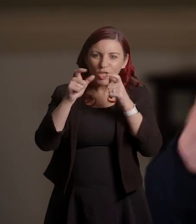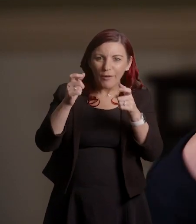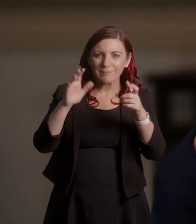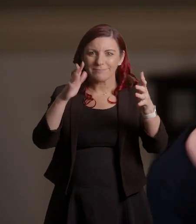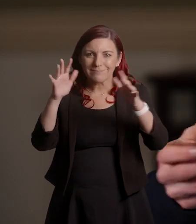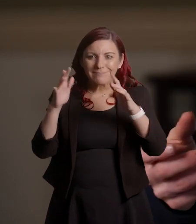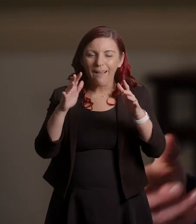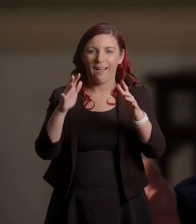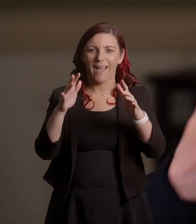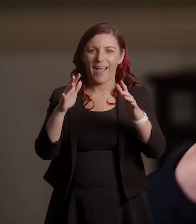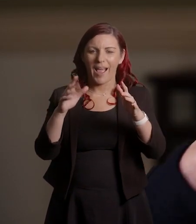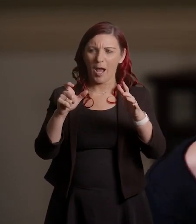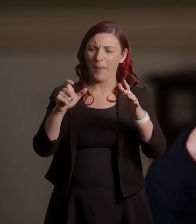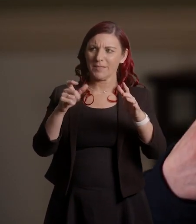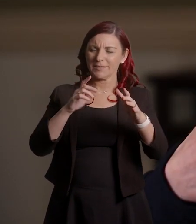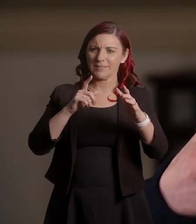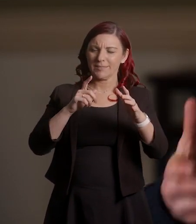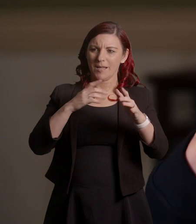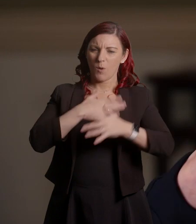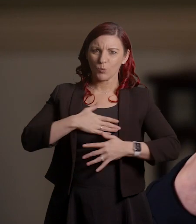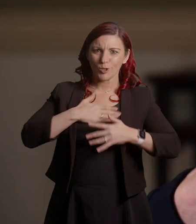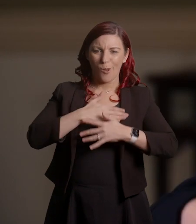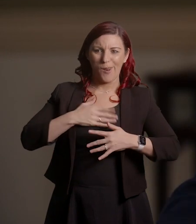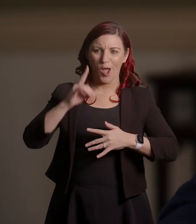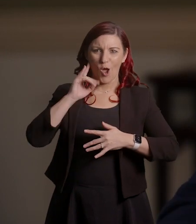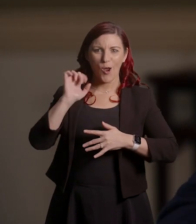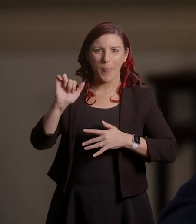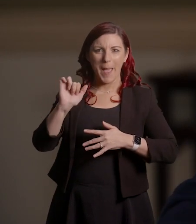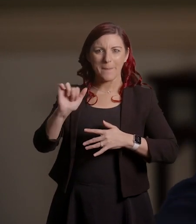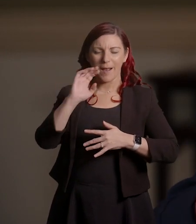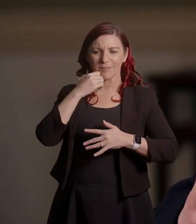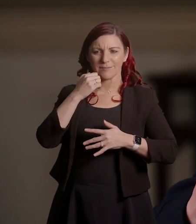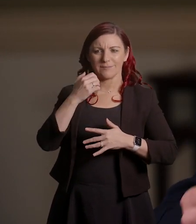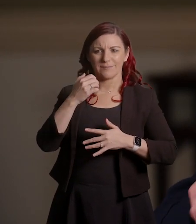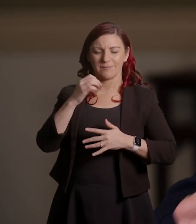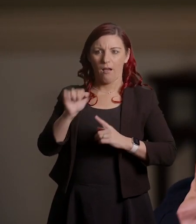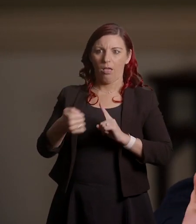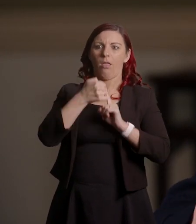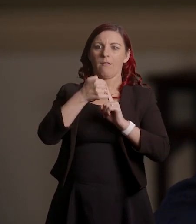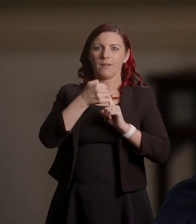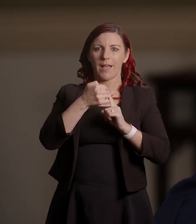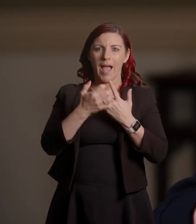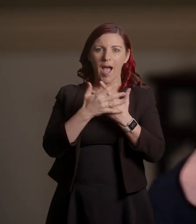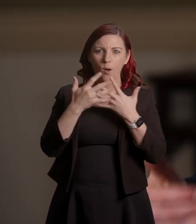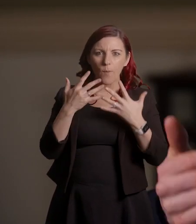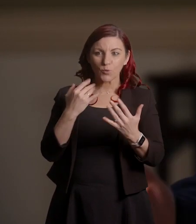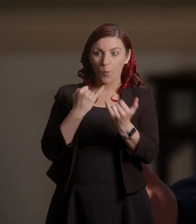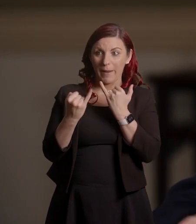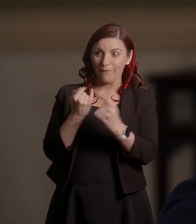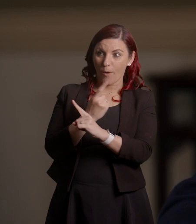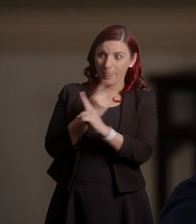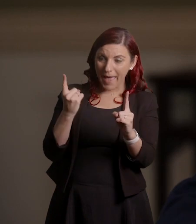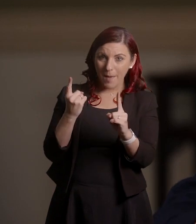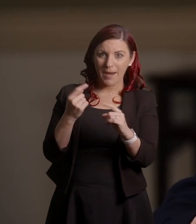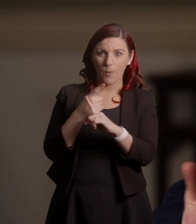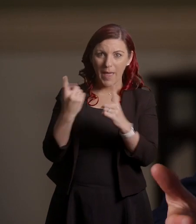stands, and you know, I got a bit emotional hearing them, and it kind of resonated with me how much we were playing for them and